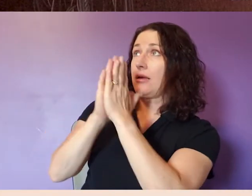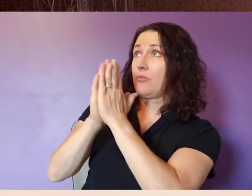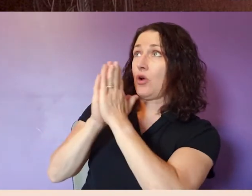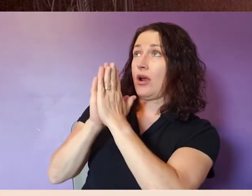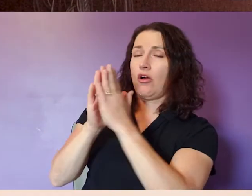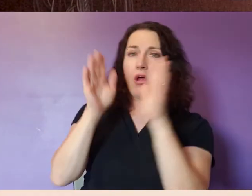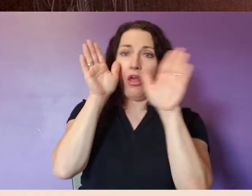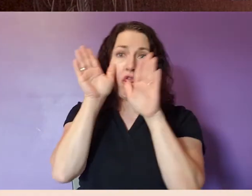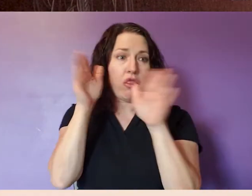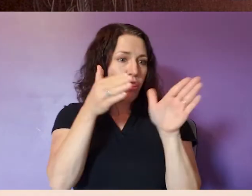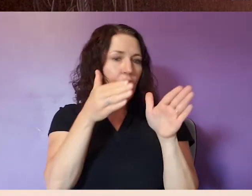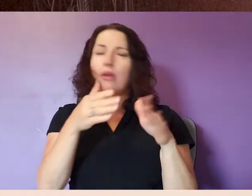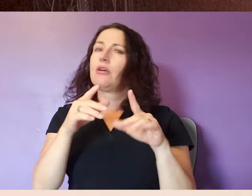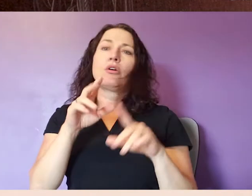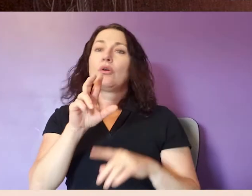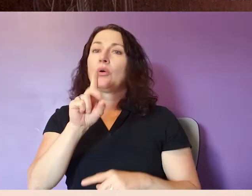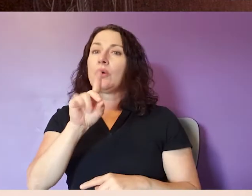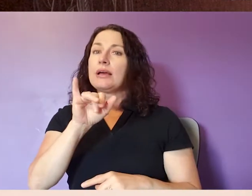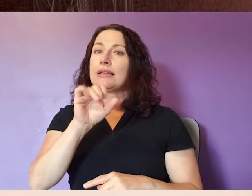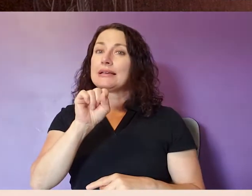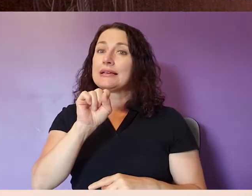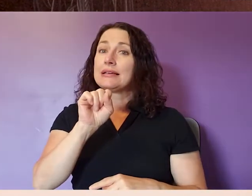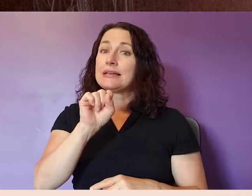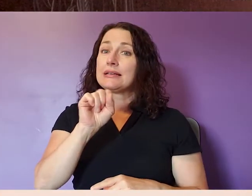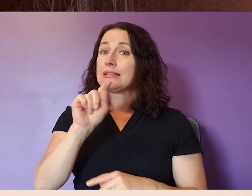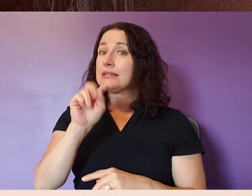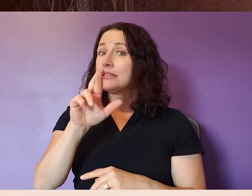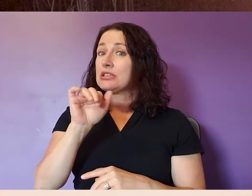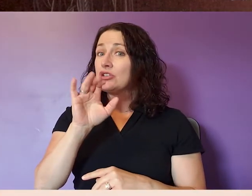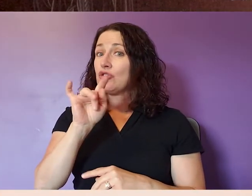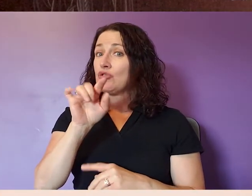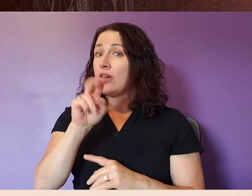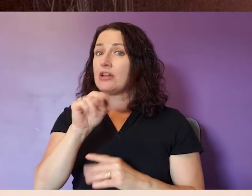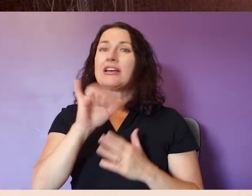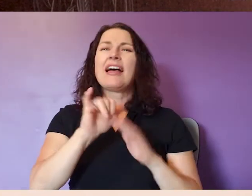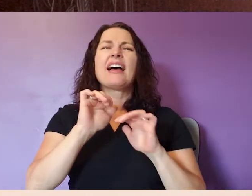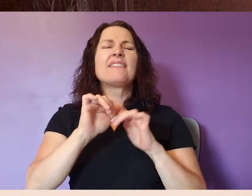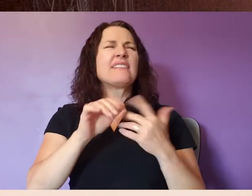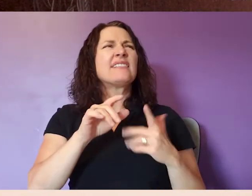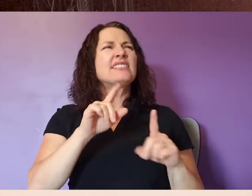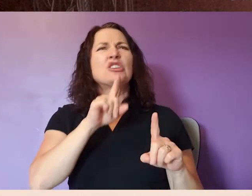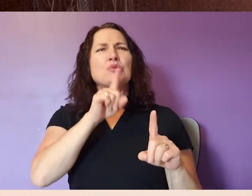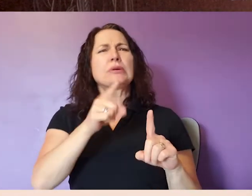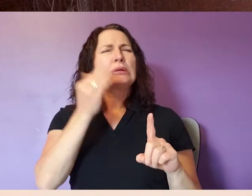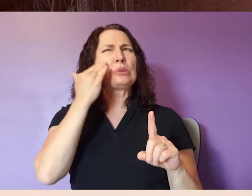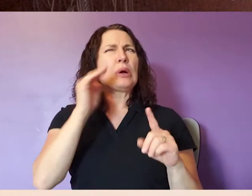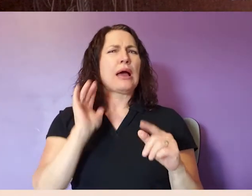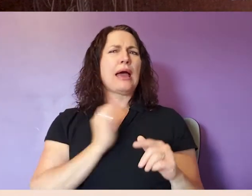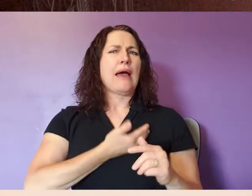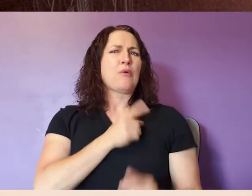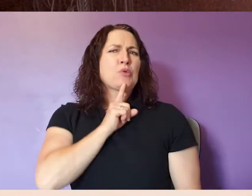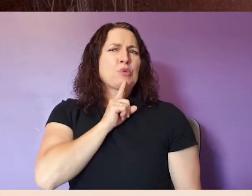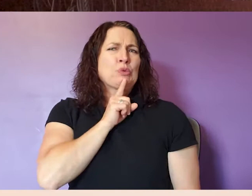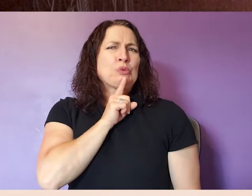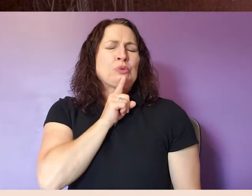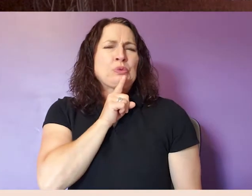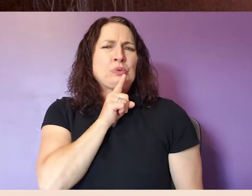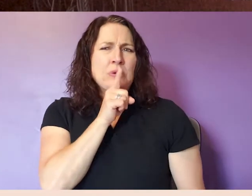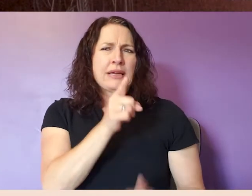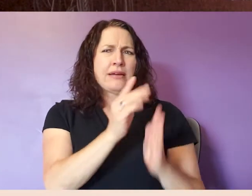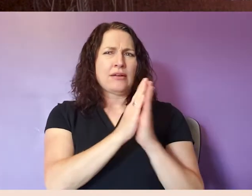no distractions then become a way of finding out what is our real prayer what's really going